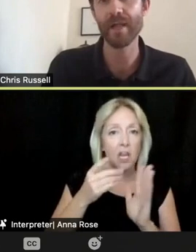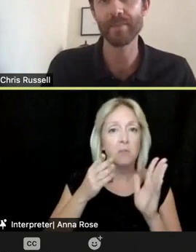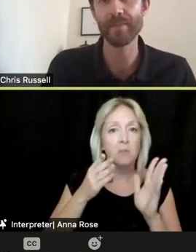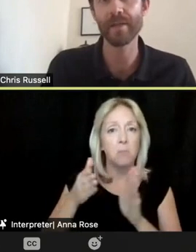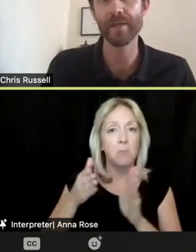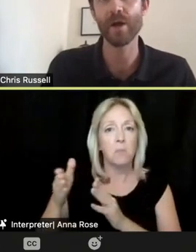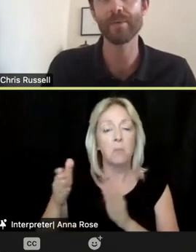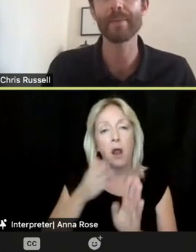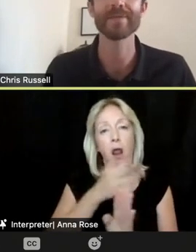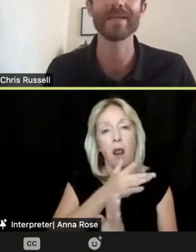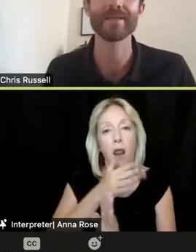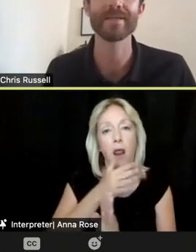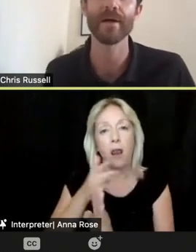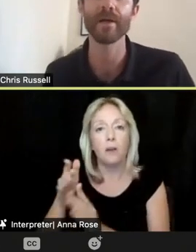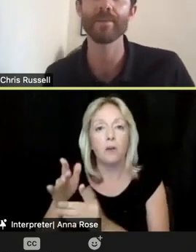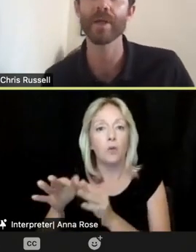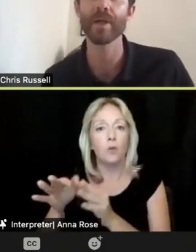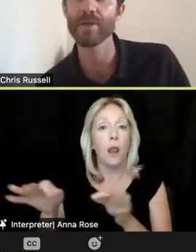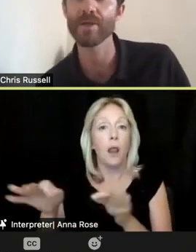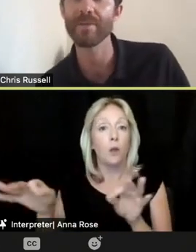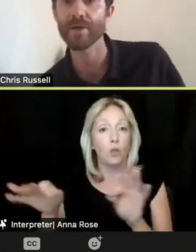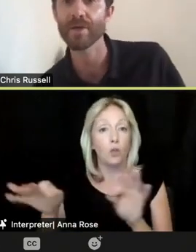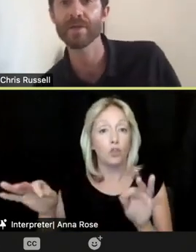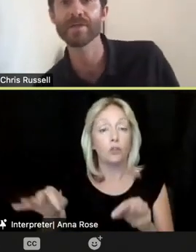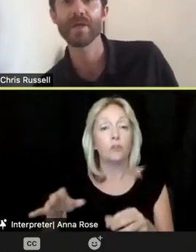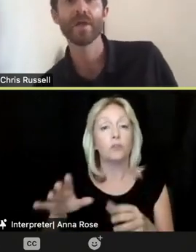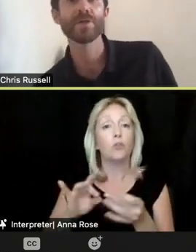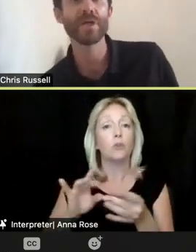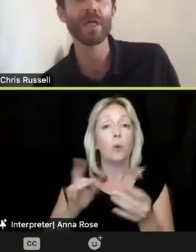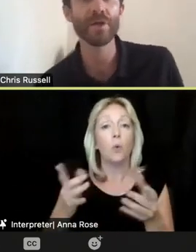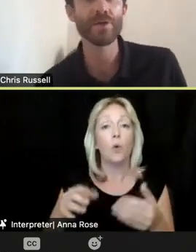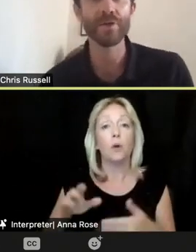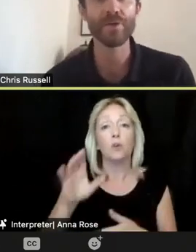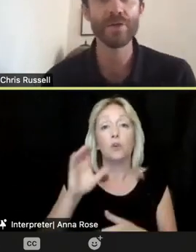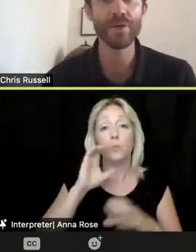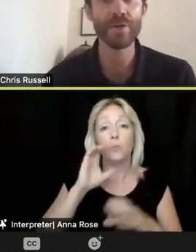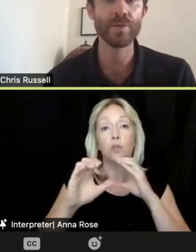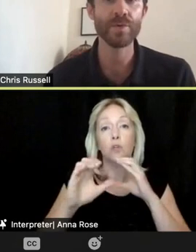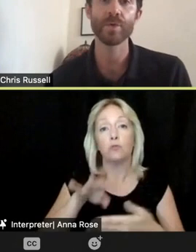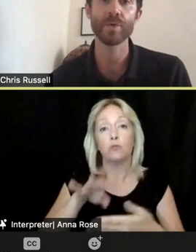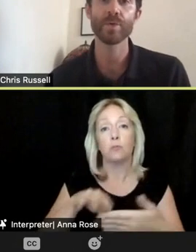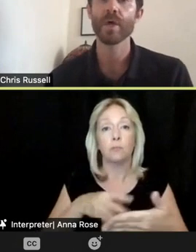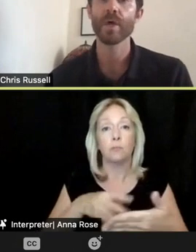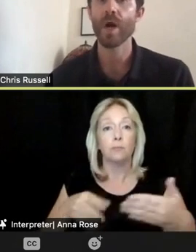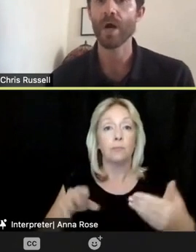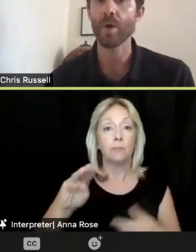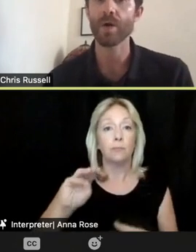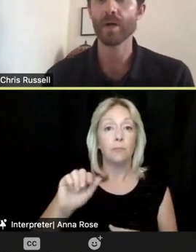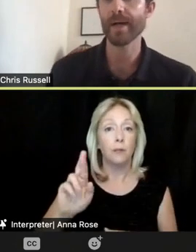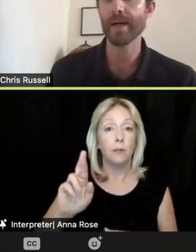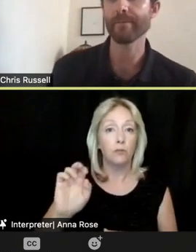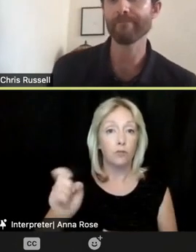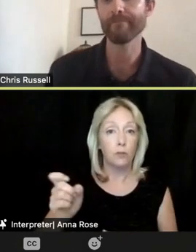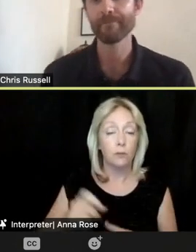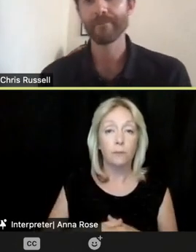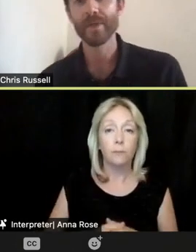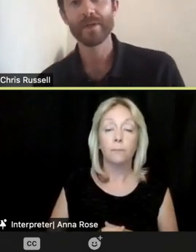communication development that are represented on the communication matrix. She introduced you to